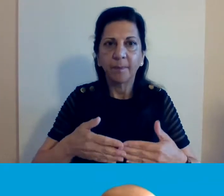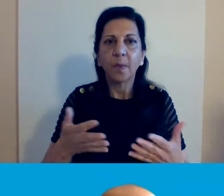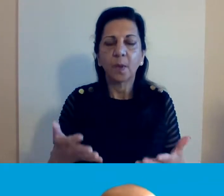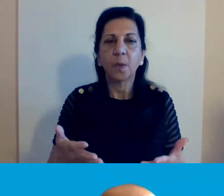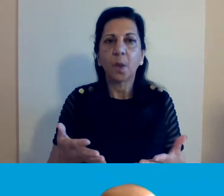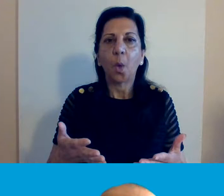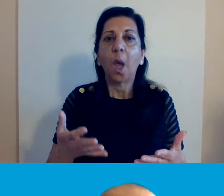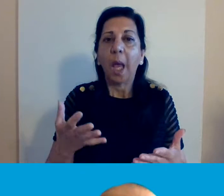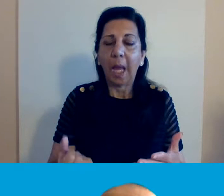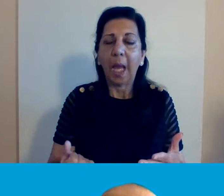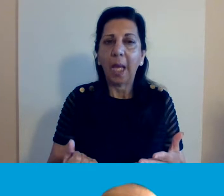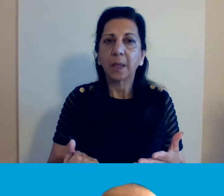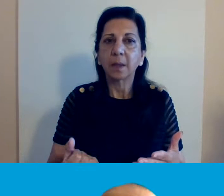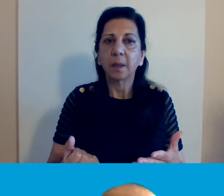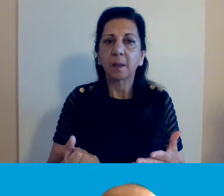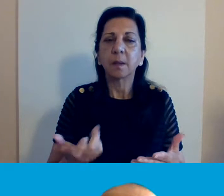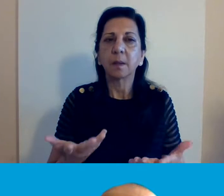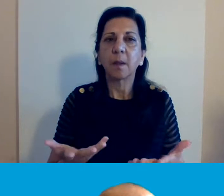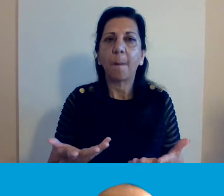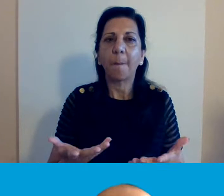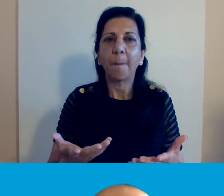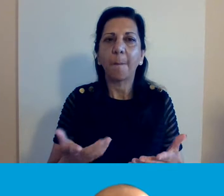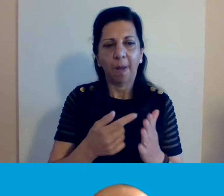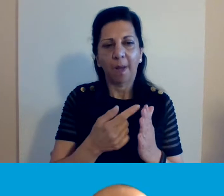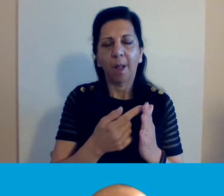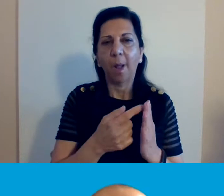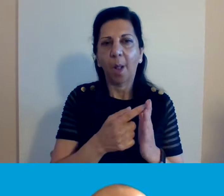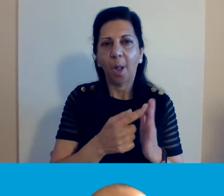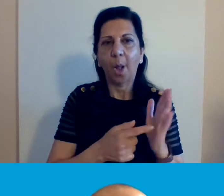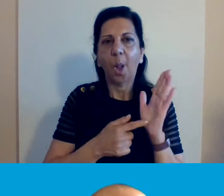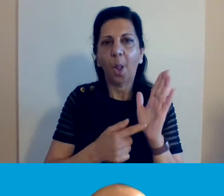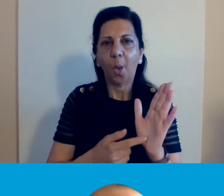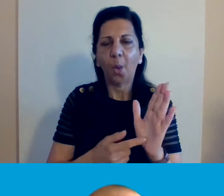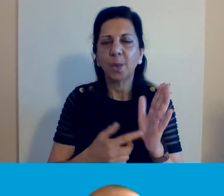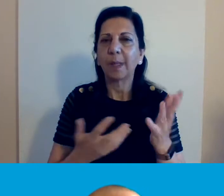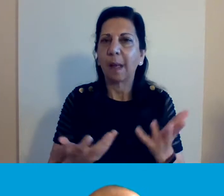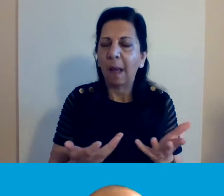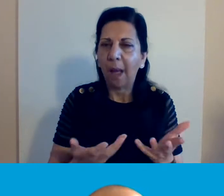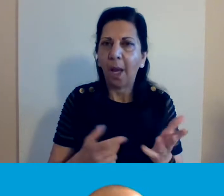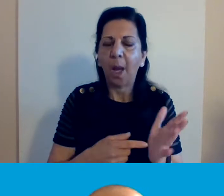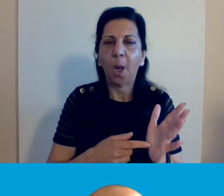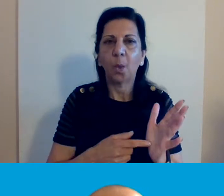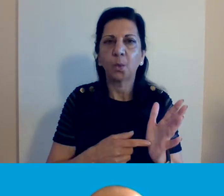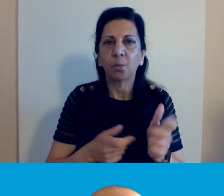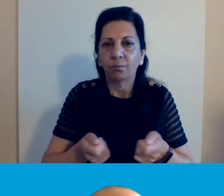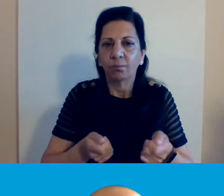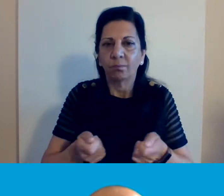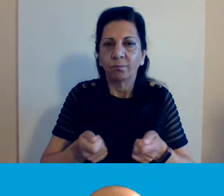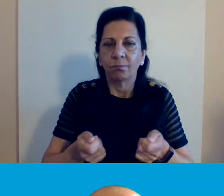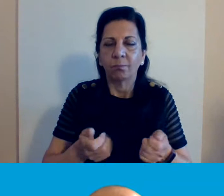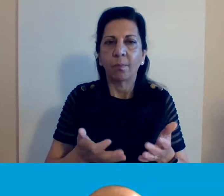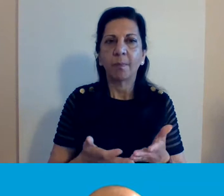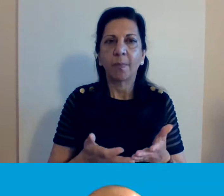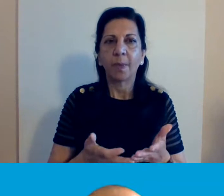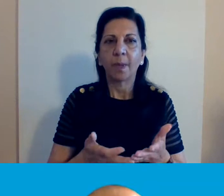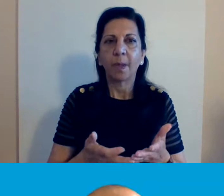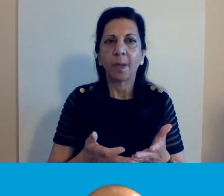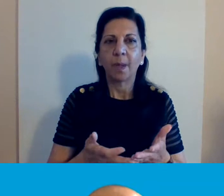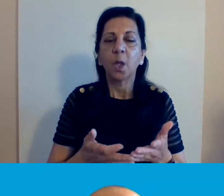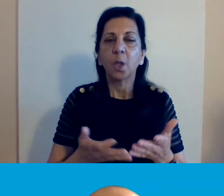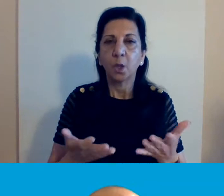operating procedures from NHS England in terms of how we should operate, and they are still in keeping with everything being